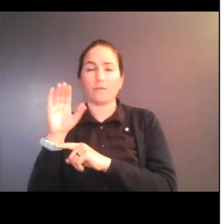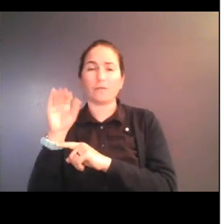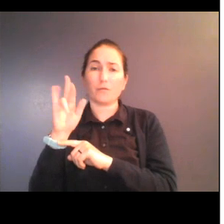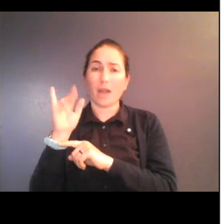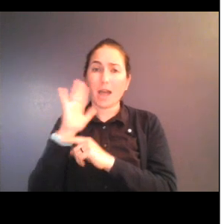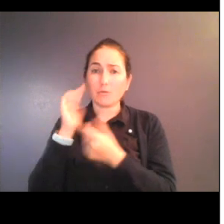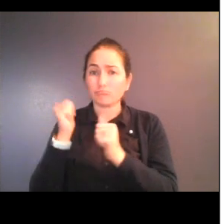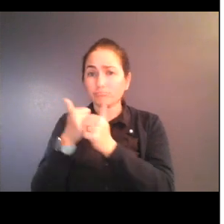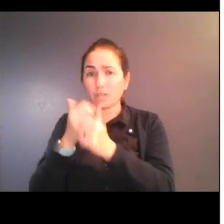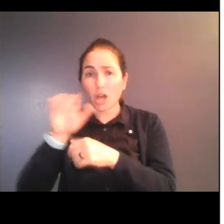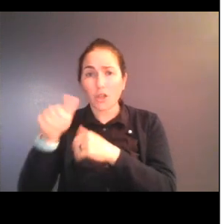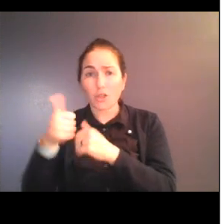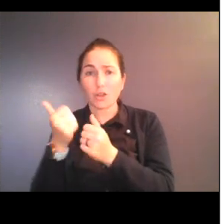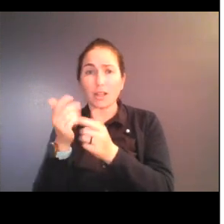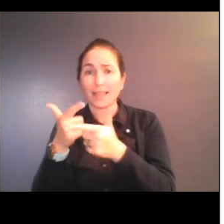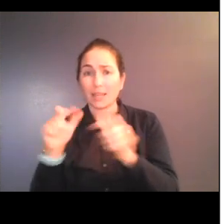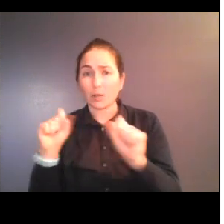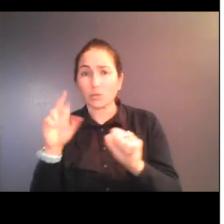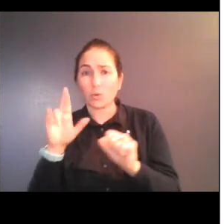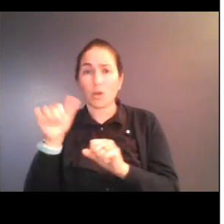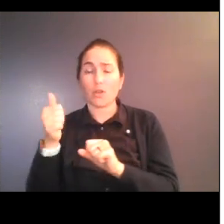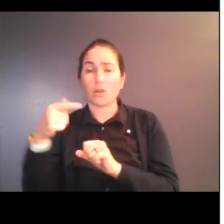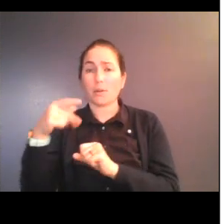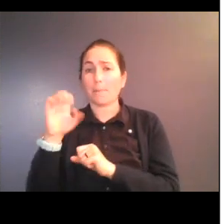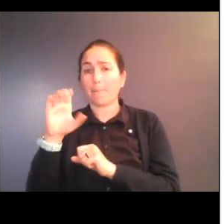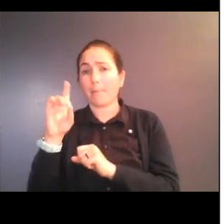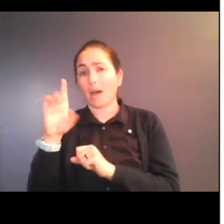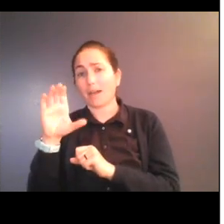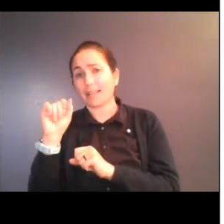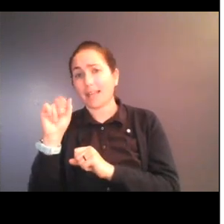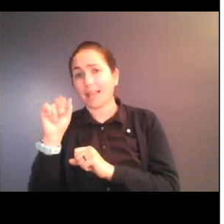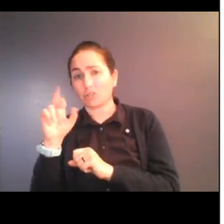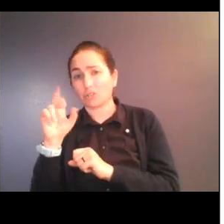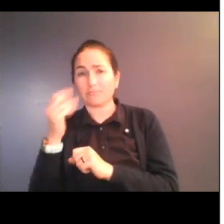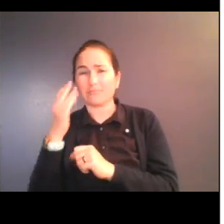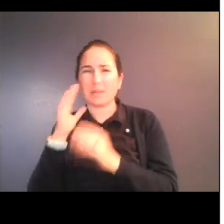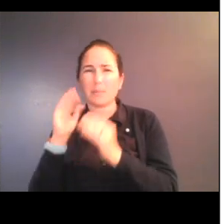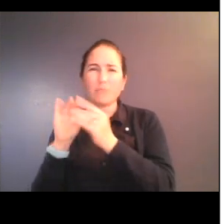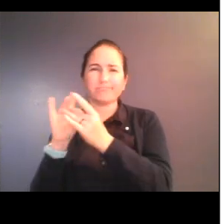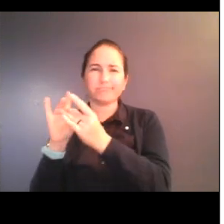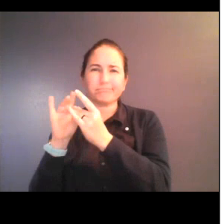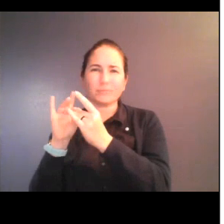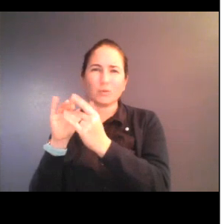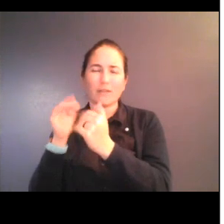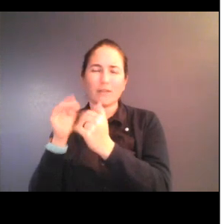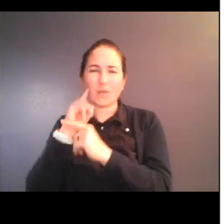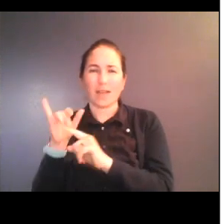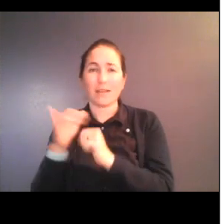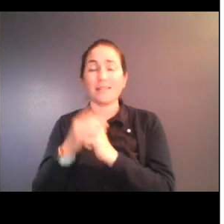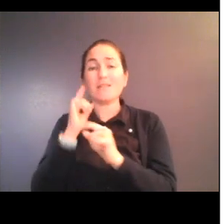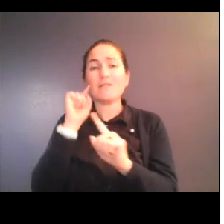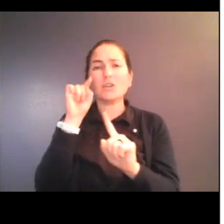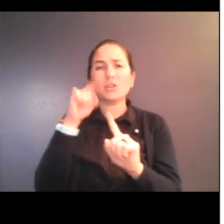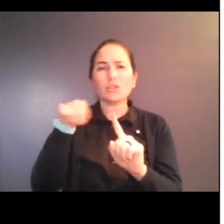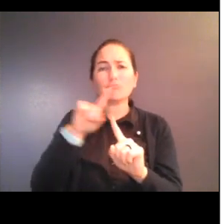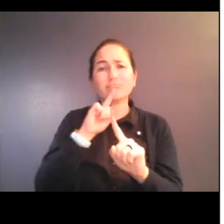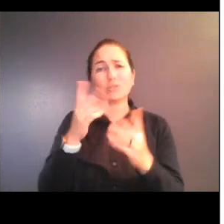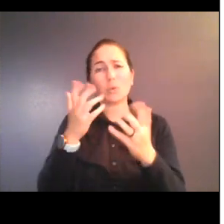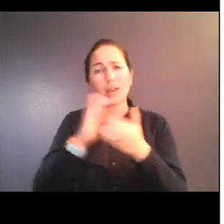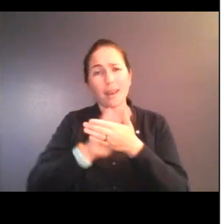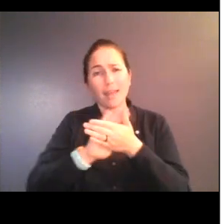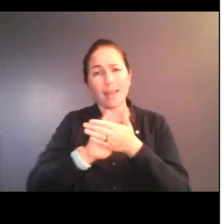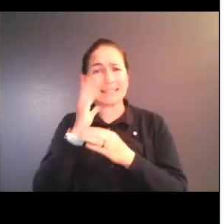podcasters, things that are more relevant to that. And also, like, for you want to make your experience nice. So